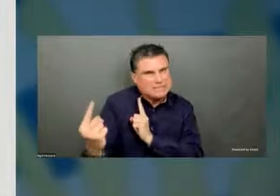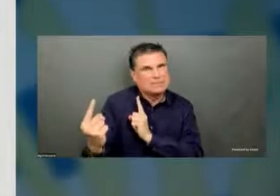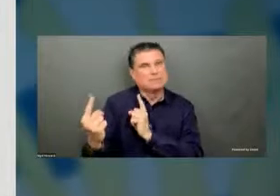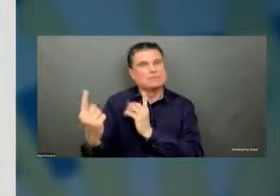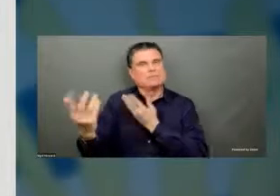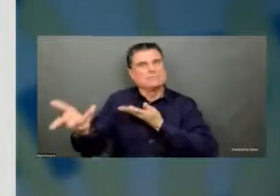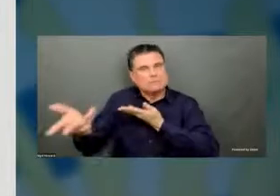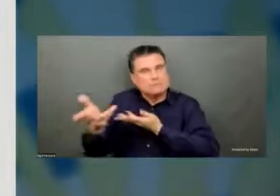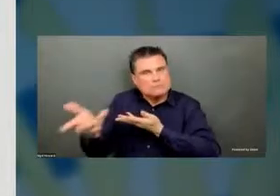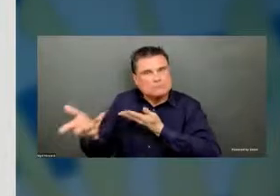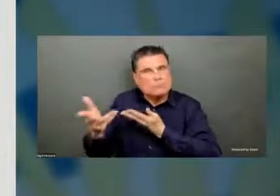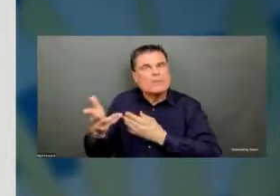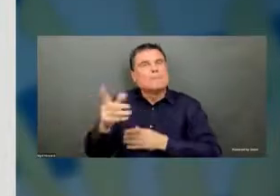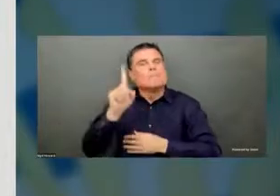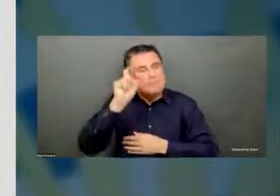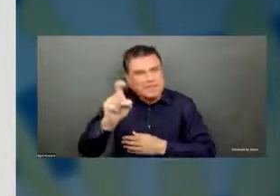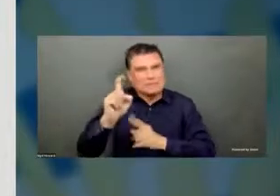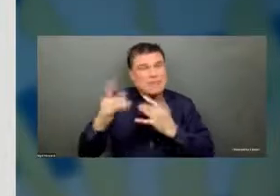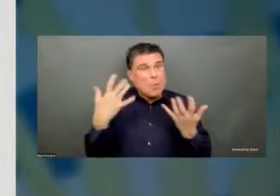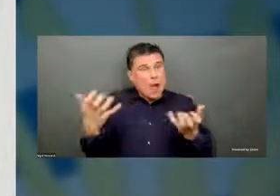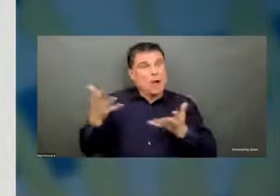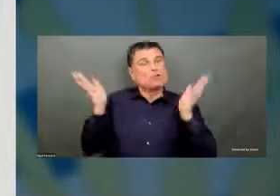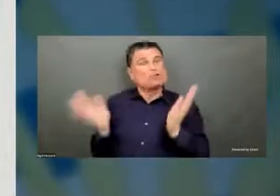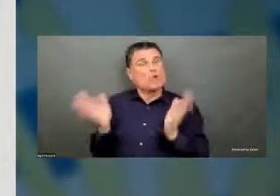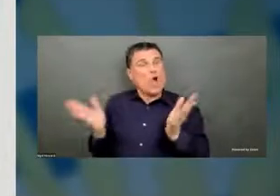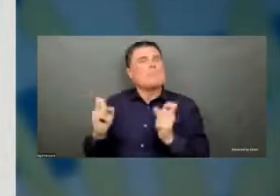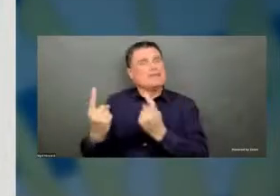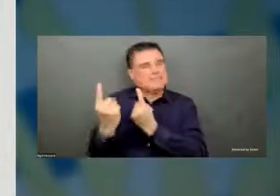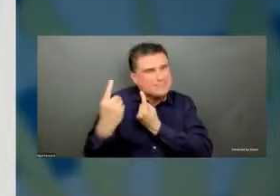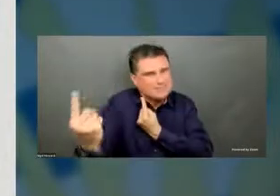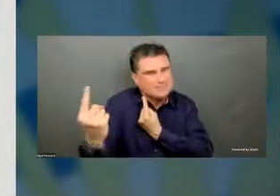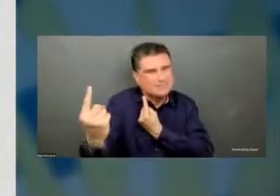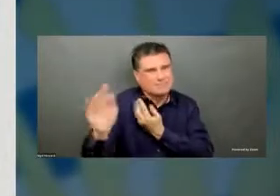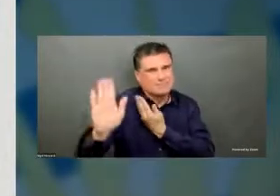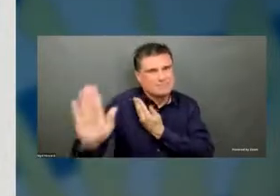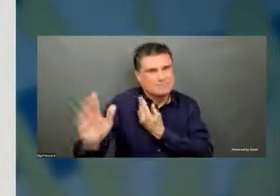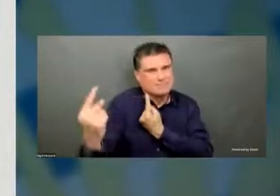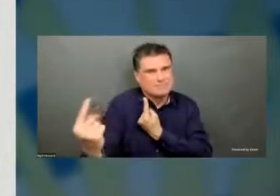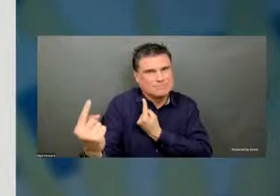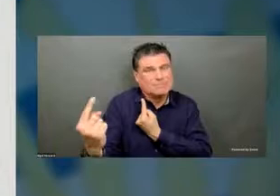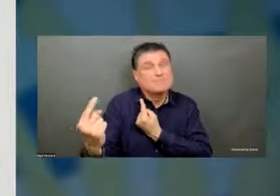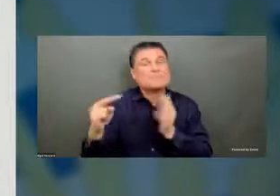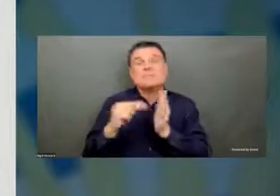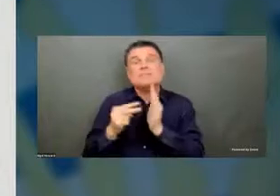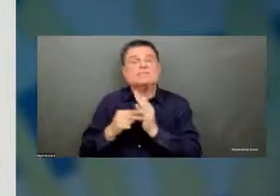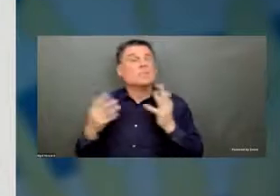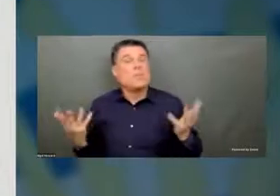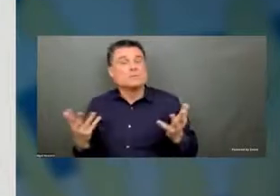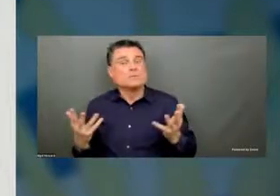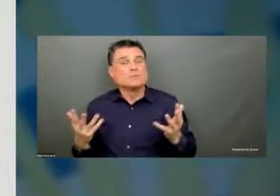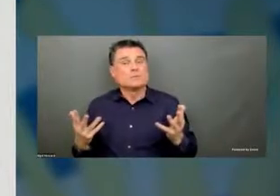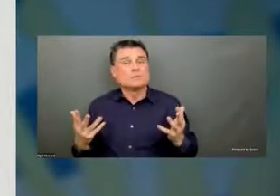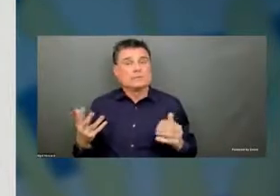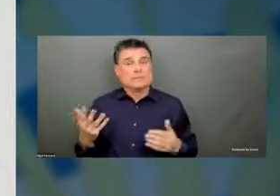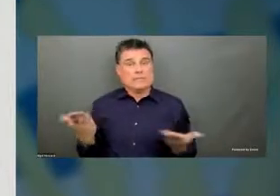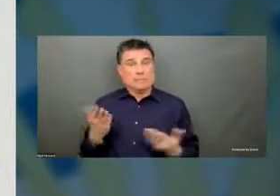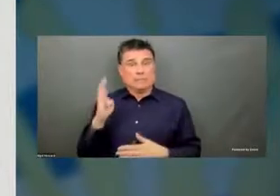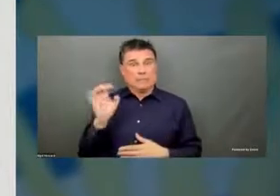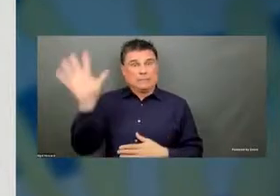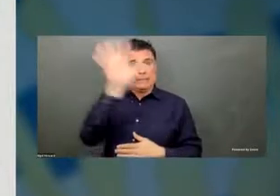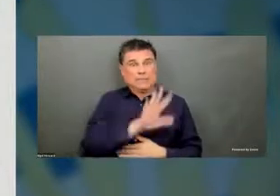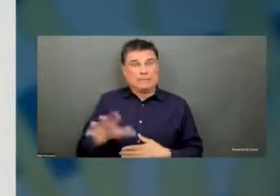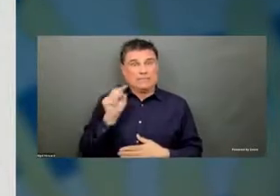for BC is that much of what our future could be is driven by what happens in our populous areas